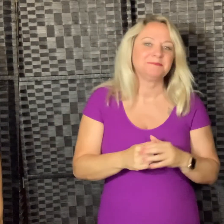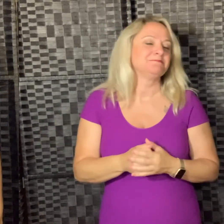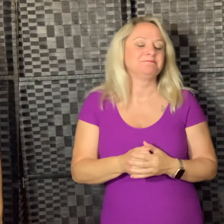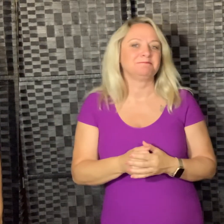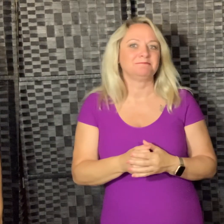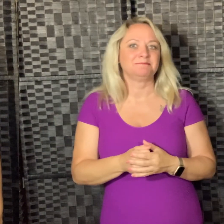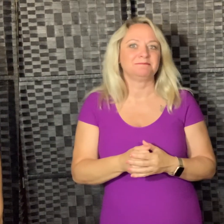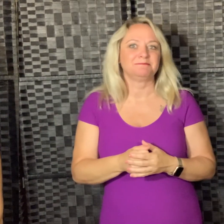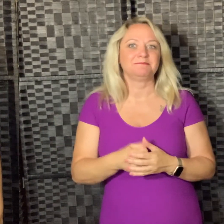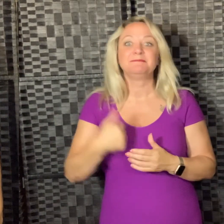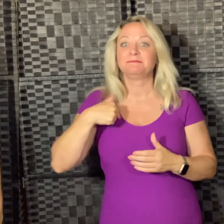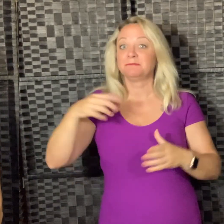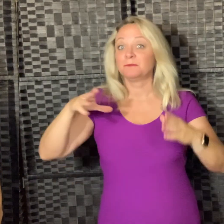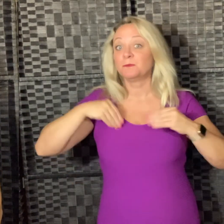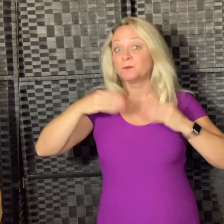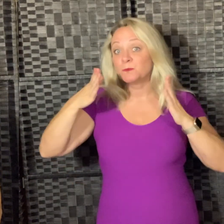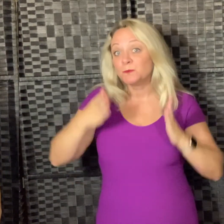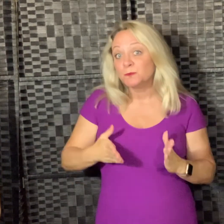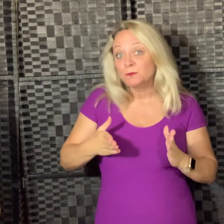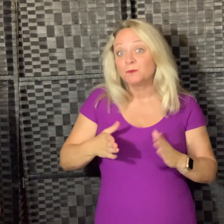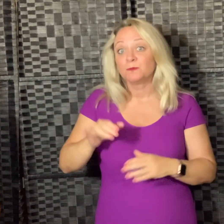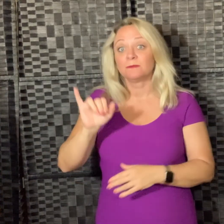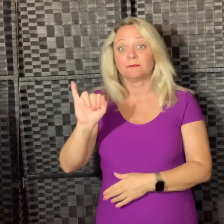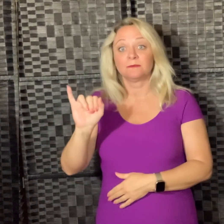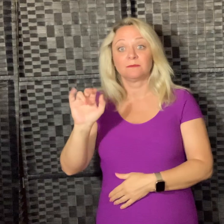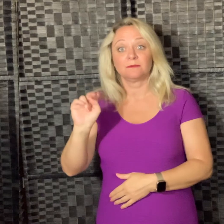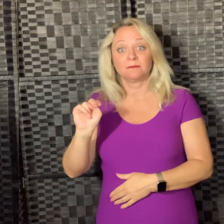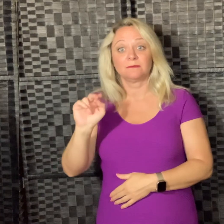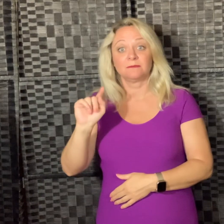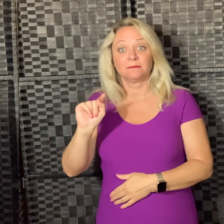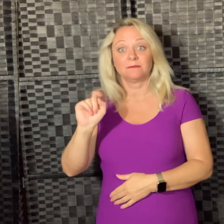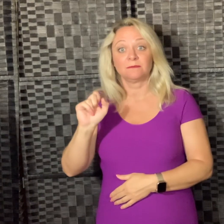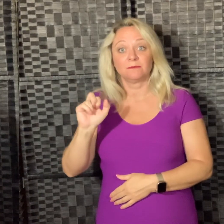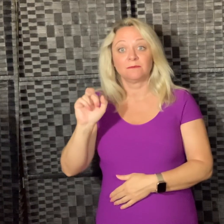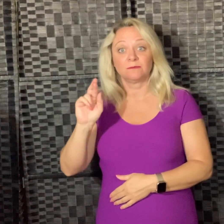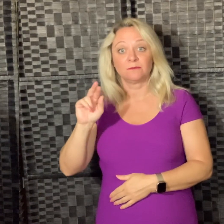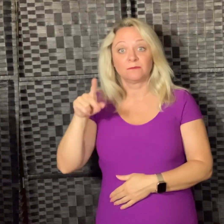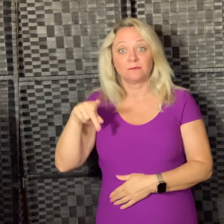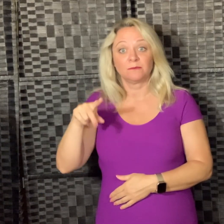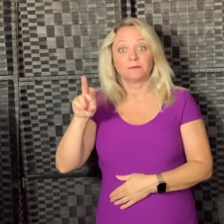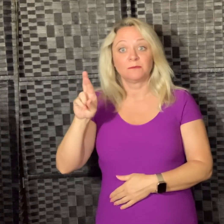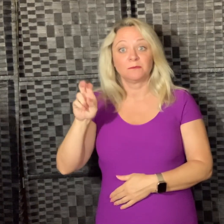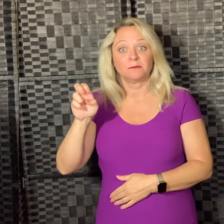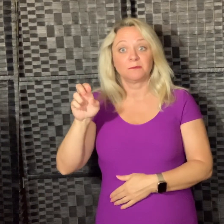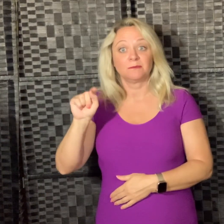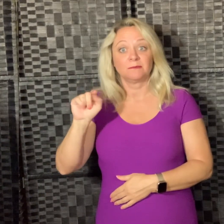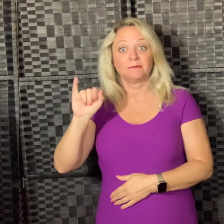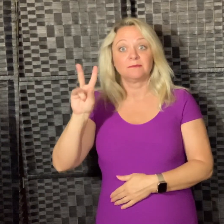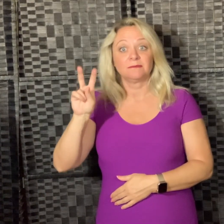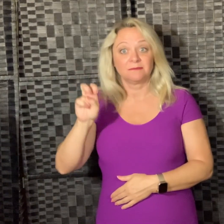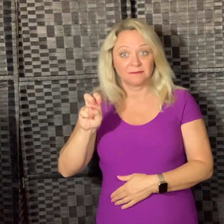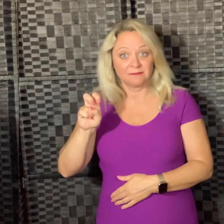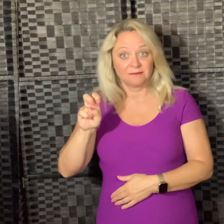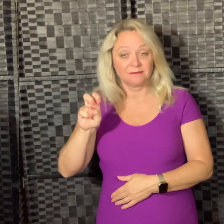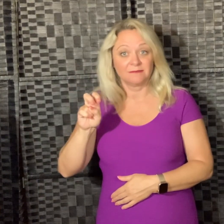deaf community, I am also the owner of Interpretive Coaching.